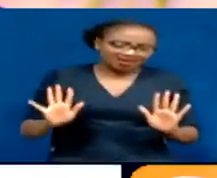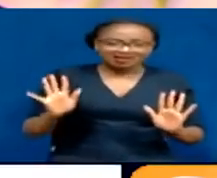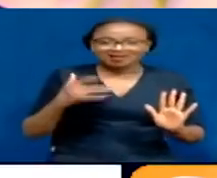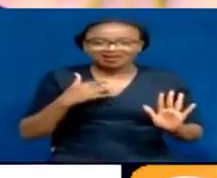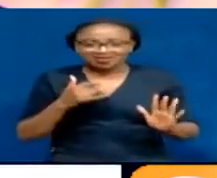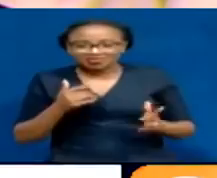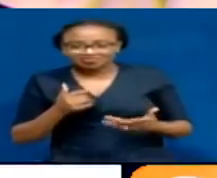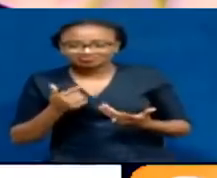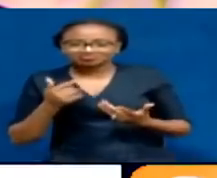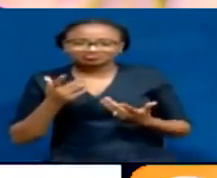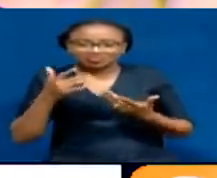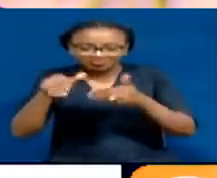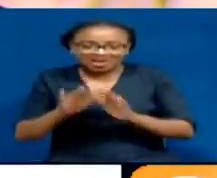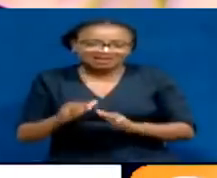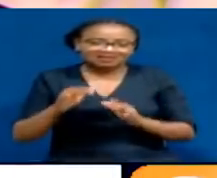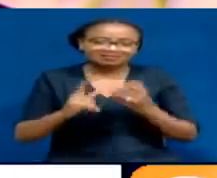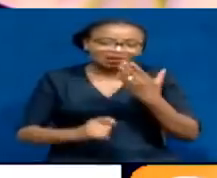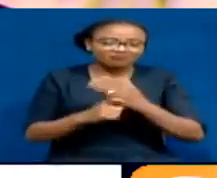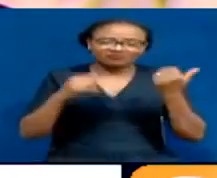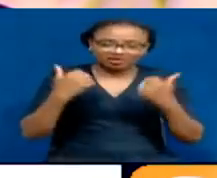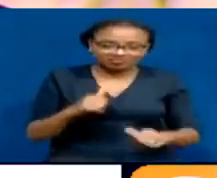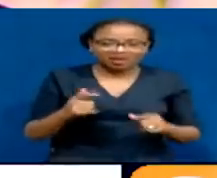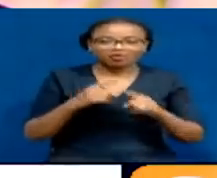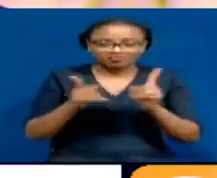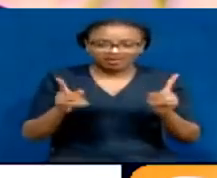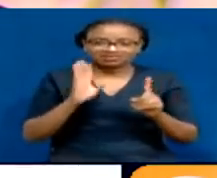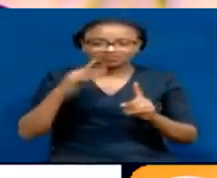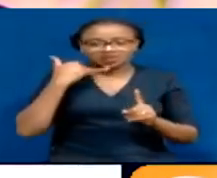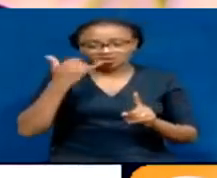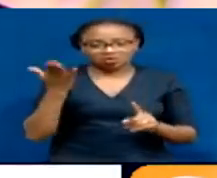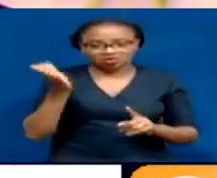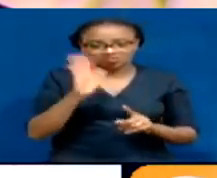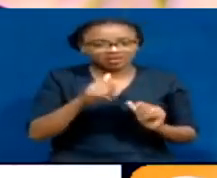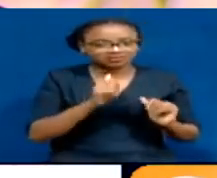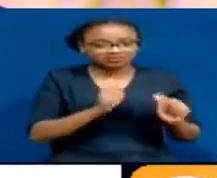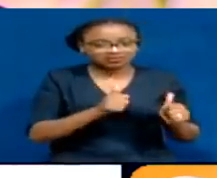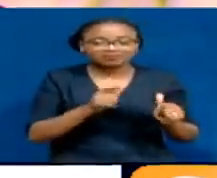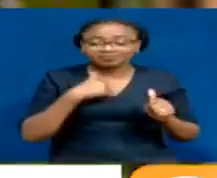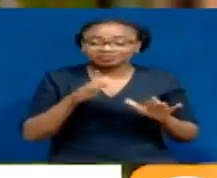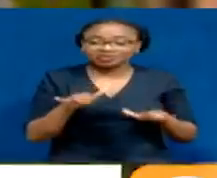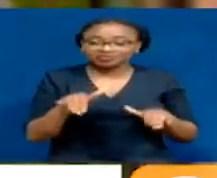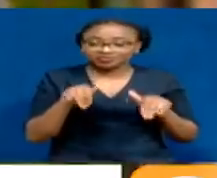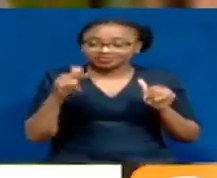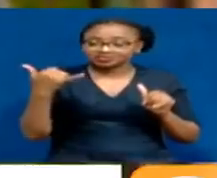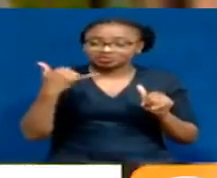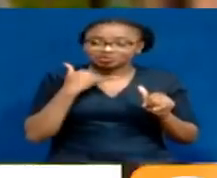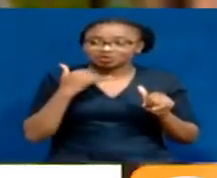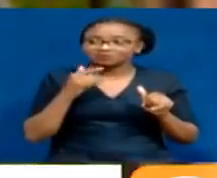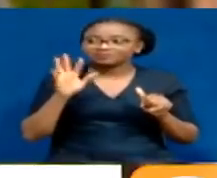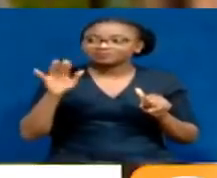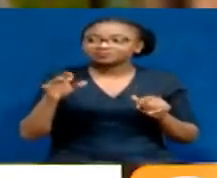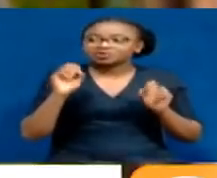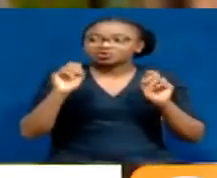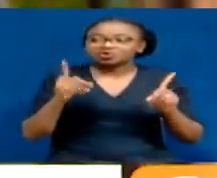hadn't buried Magufuli, but they promised to get back to me. I'm still waiting. I want us to focus